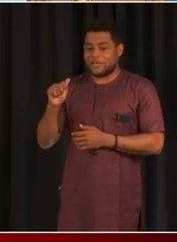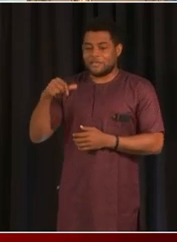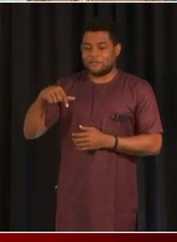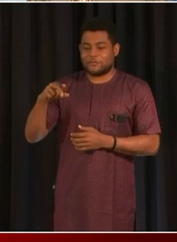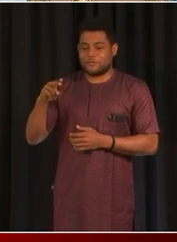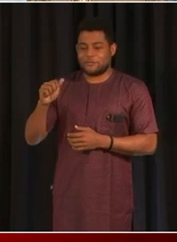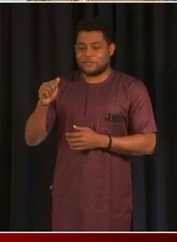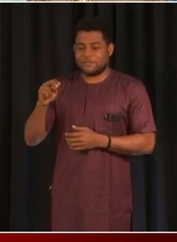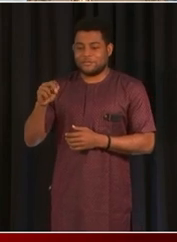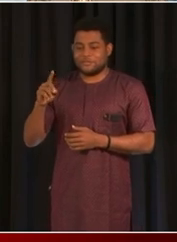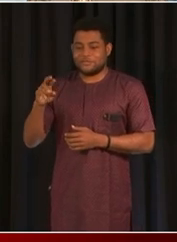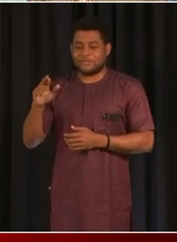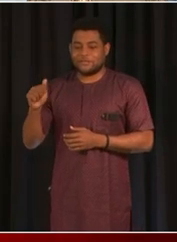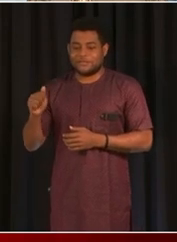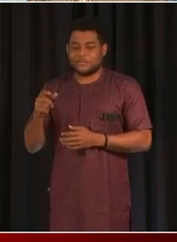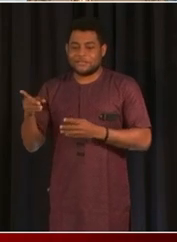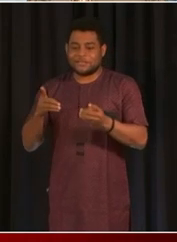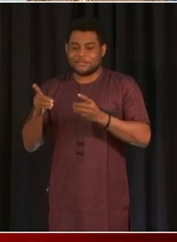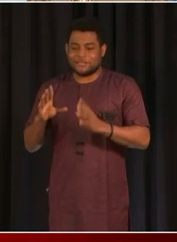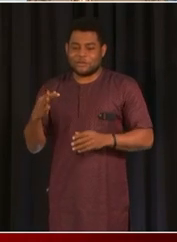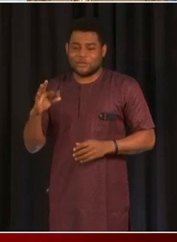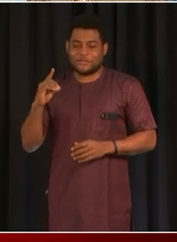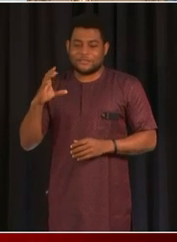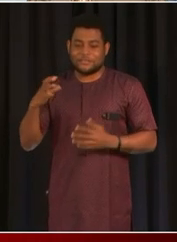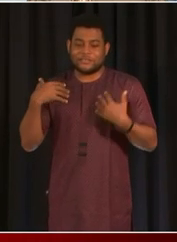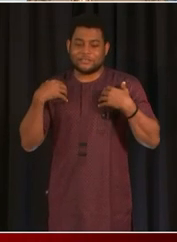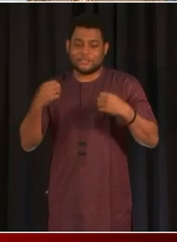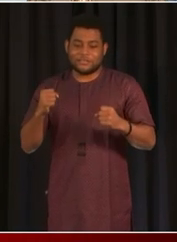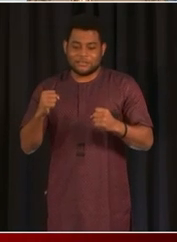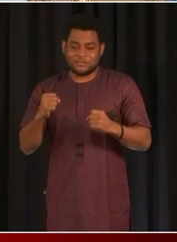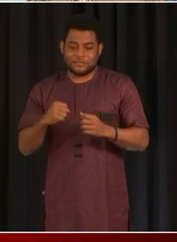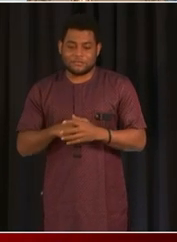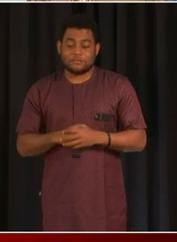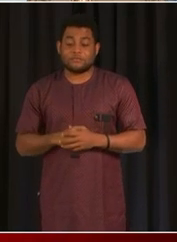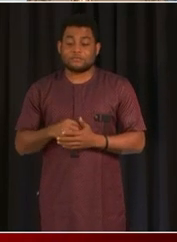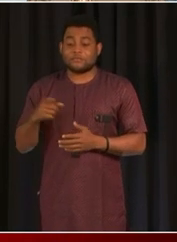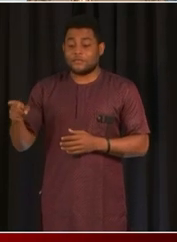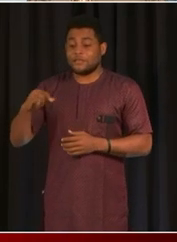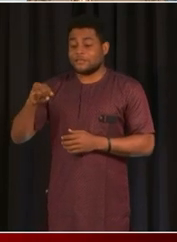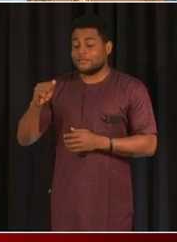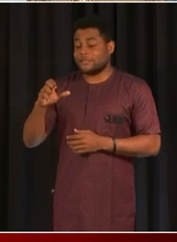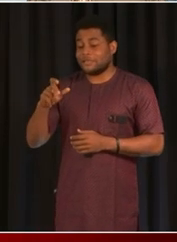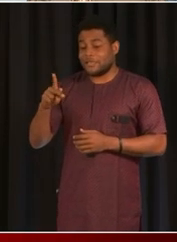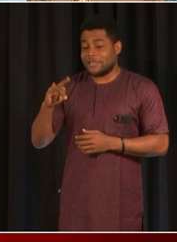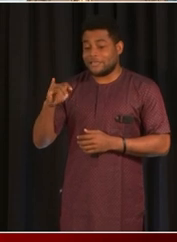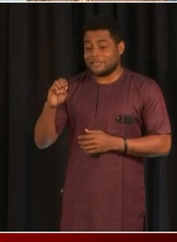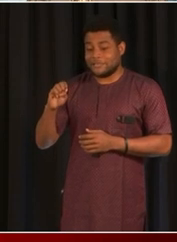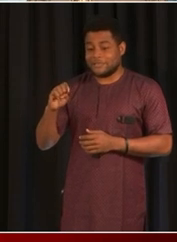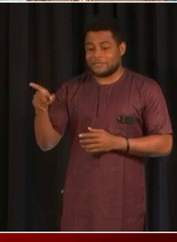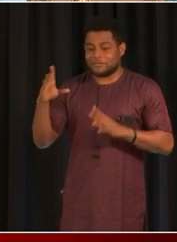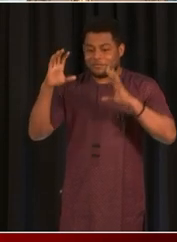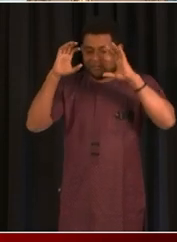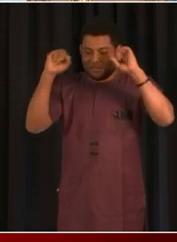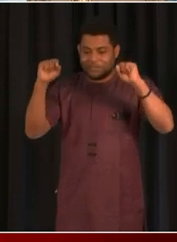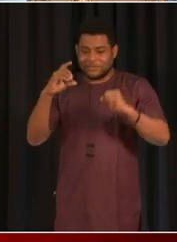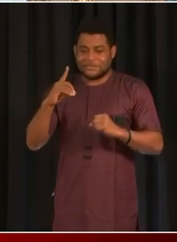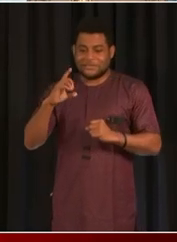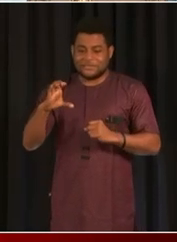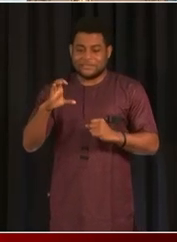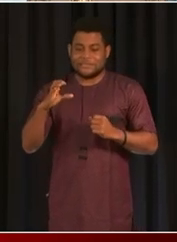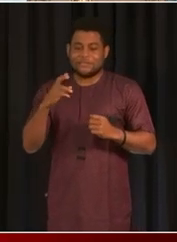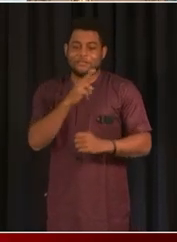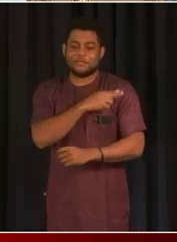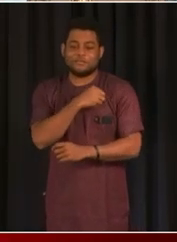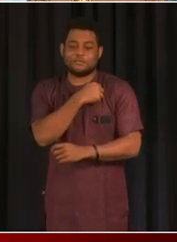Health, Jackie Bowens, who is the President and Chief Executive Officer of the District of Columbia Hospital Association,